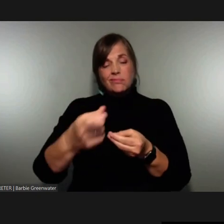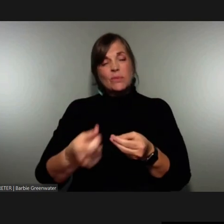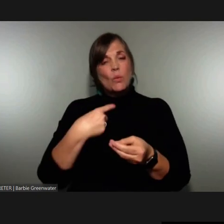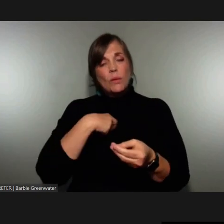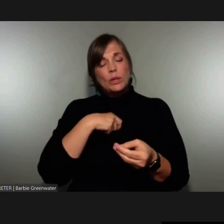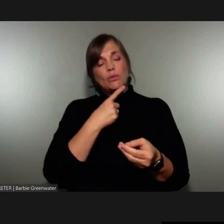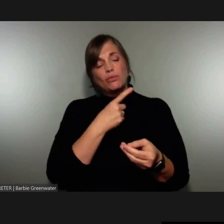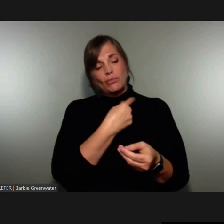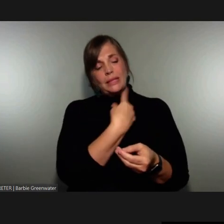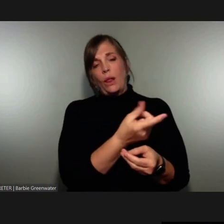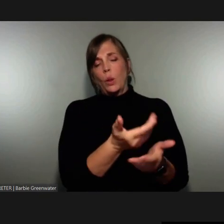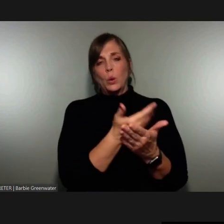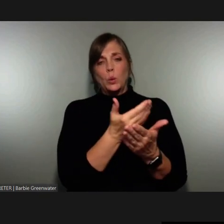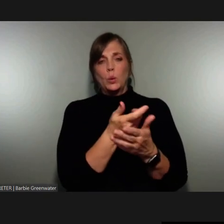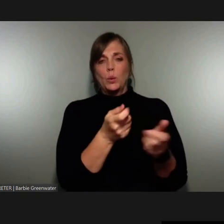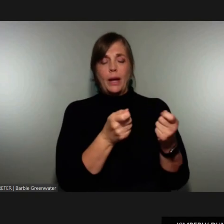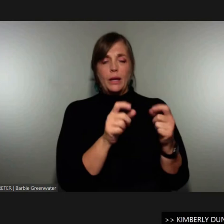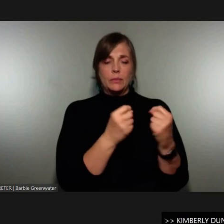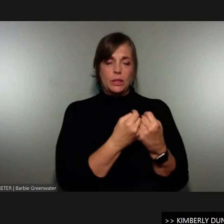system that can help?